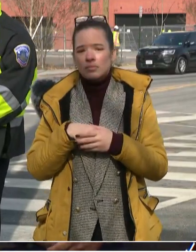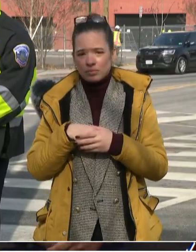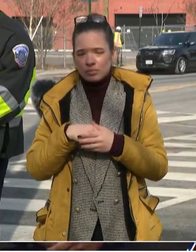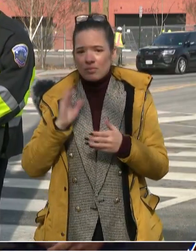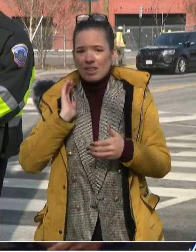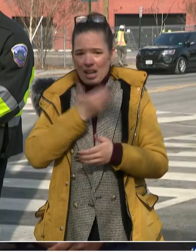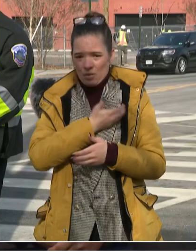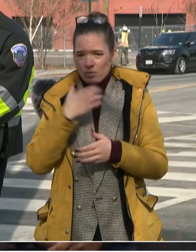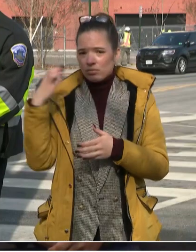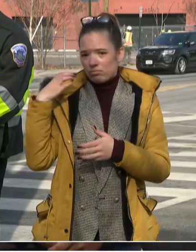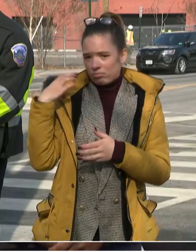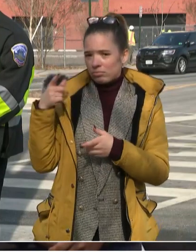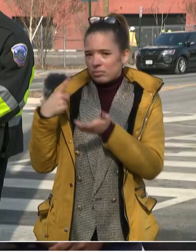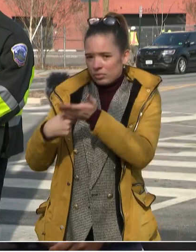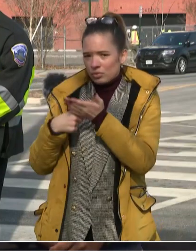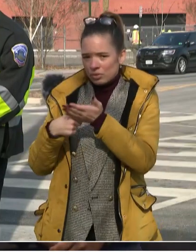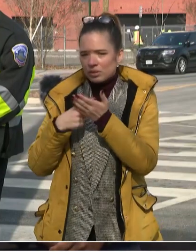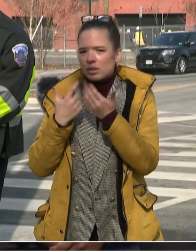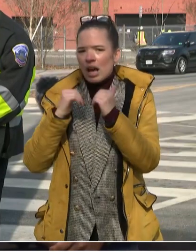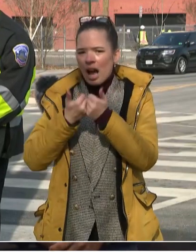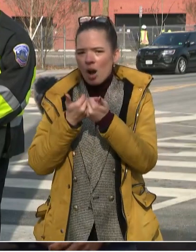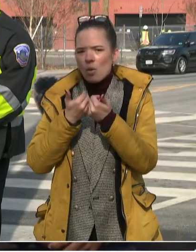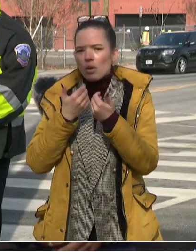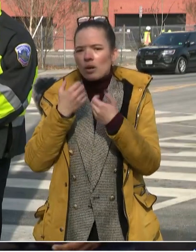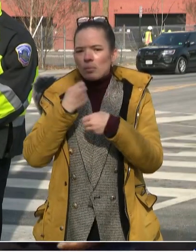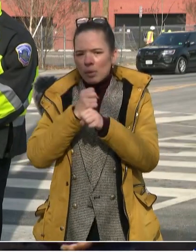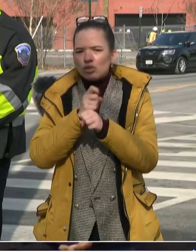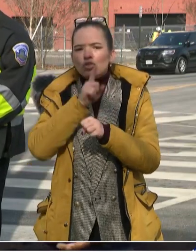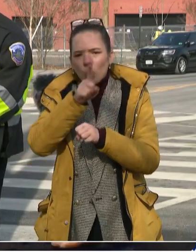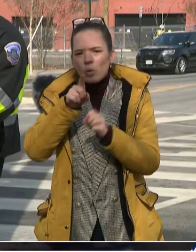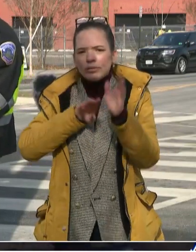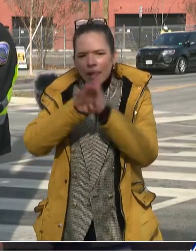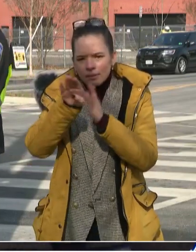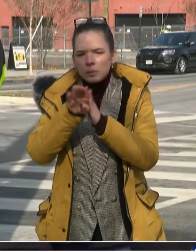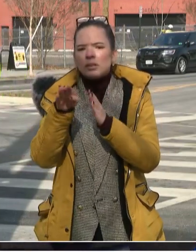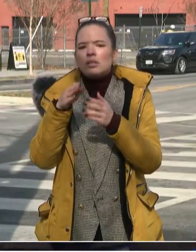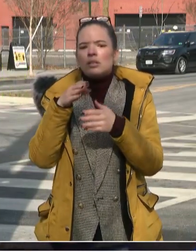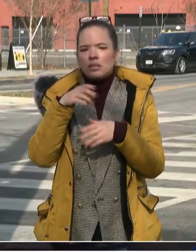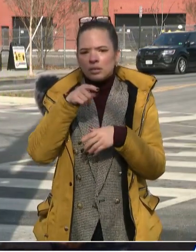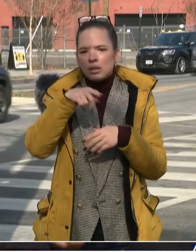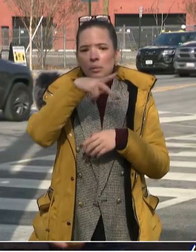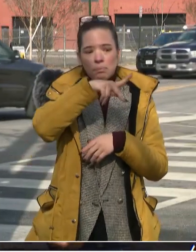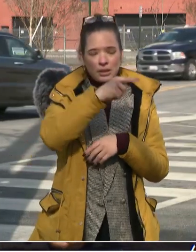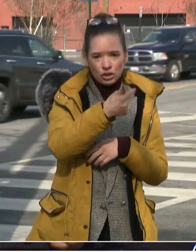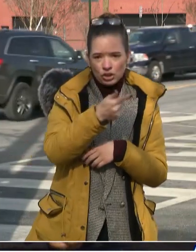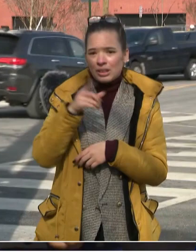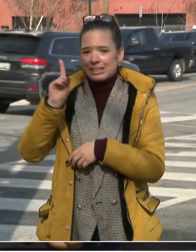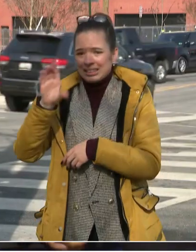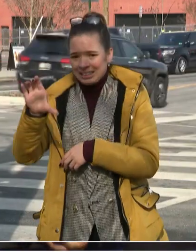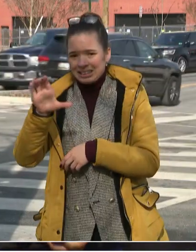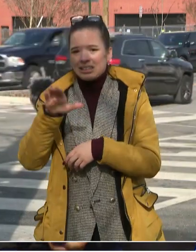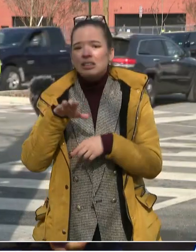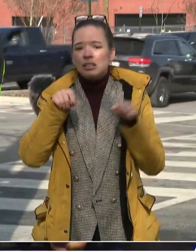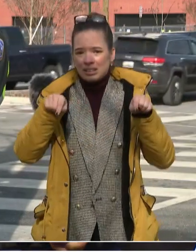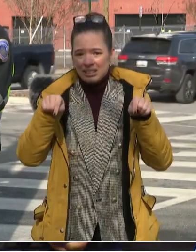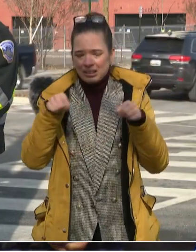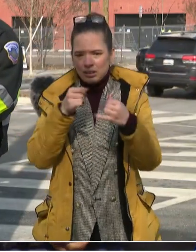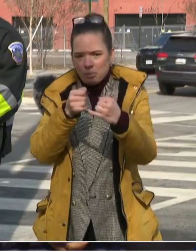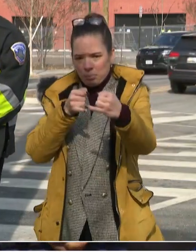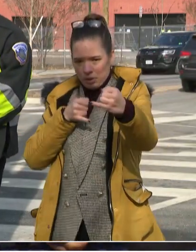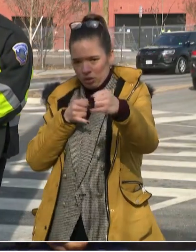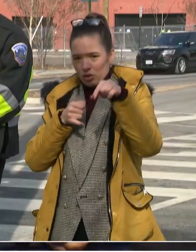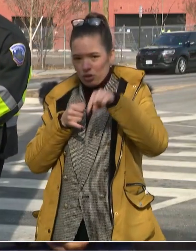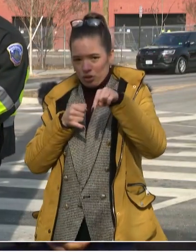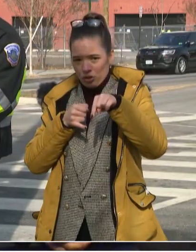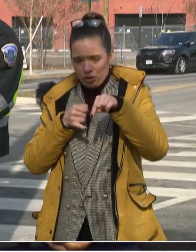I are reviving that, where we want to have metropolitan police officers and Prince George's County police officers working the borders of the District of Columbia, because oftentimes